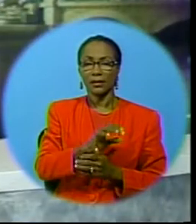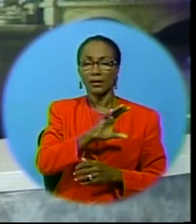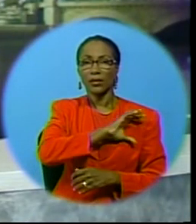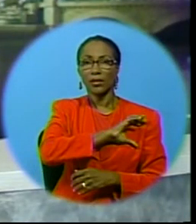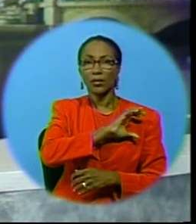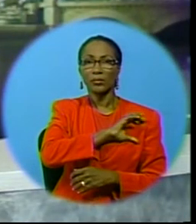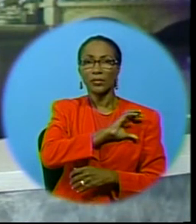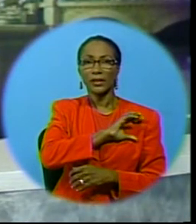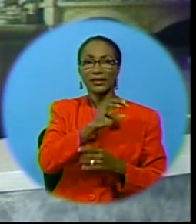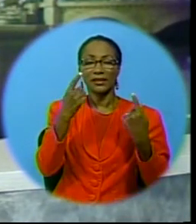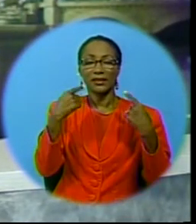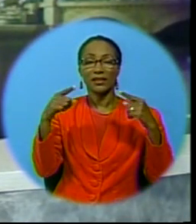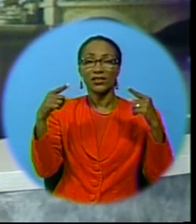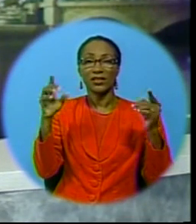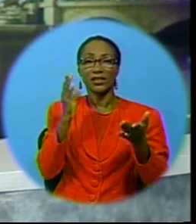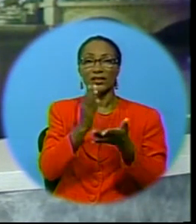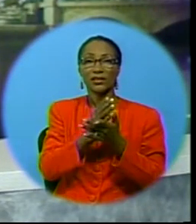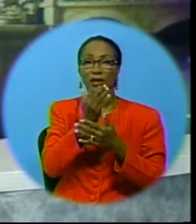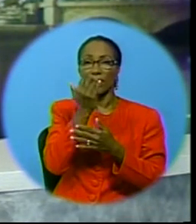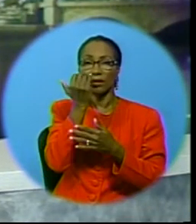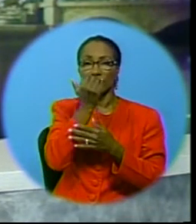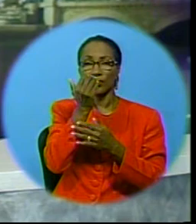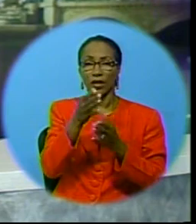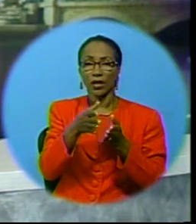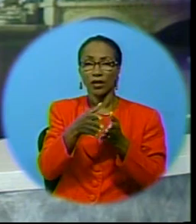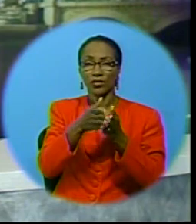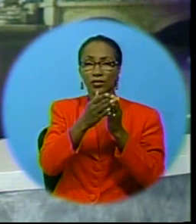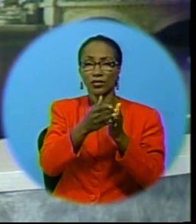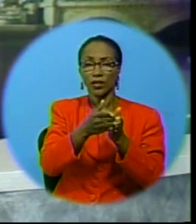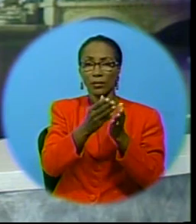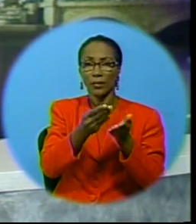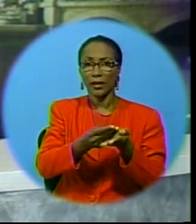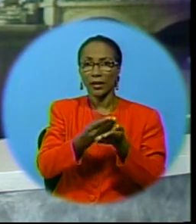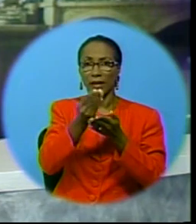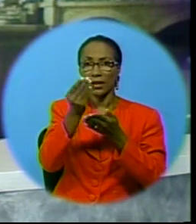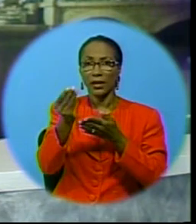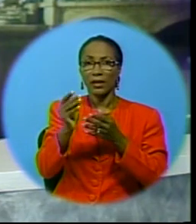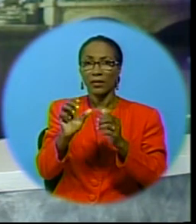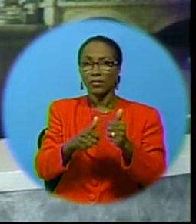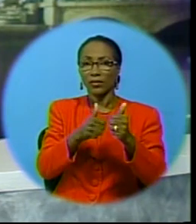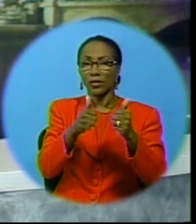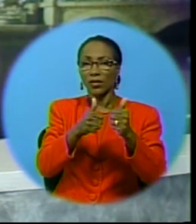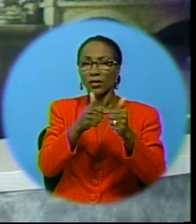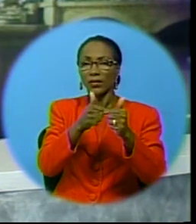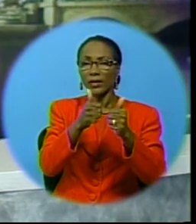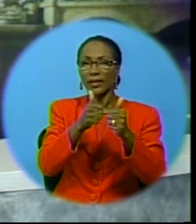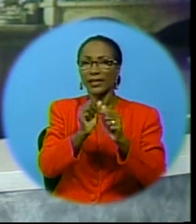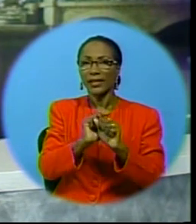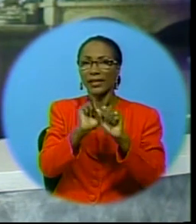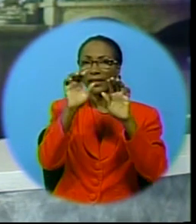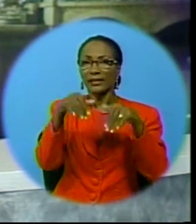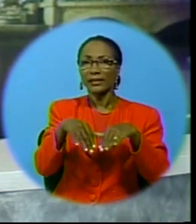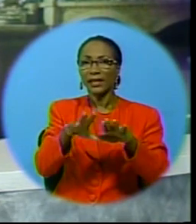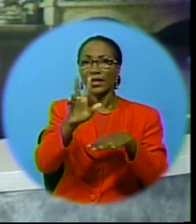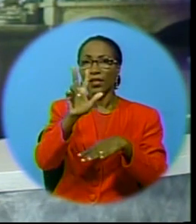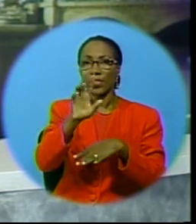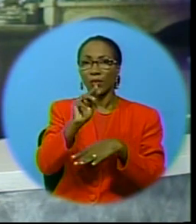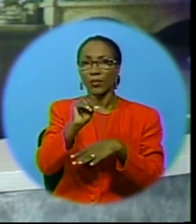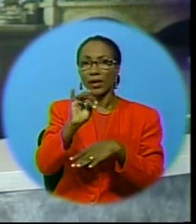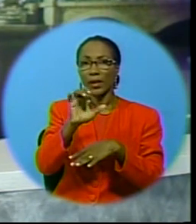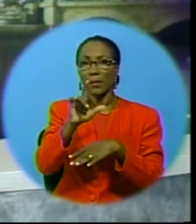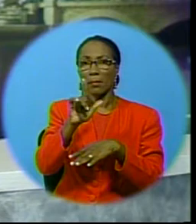Law enforcement officials successfully disrupted a drug shipment following an operation at sea some 3 miles off South